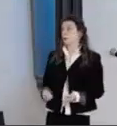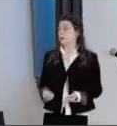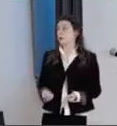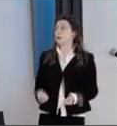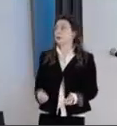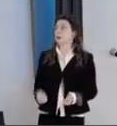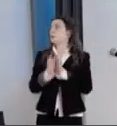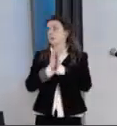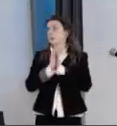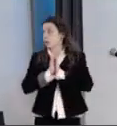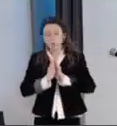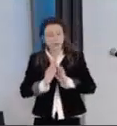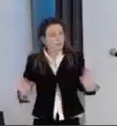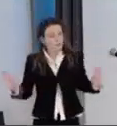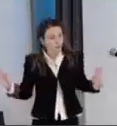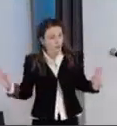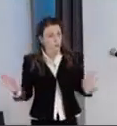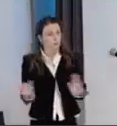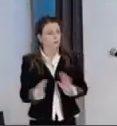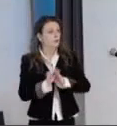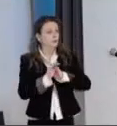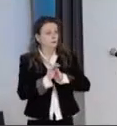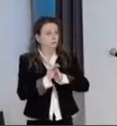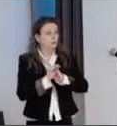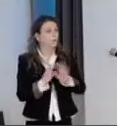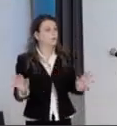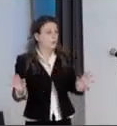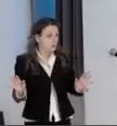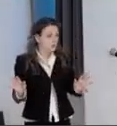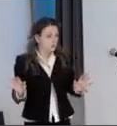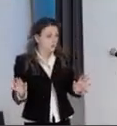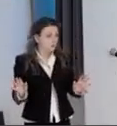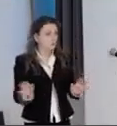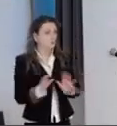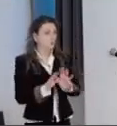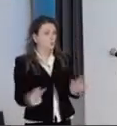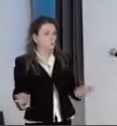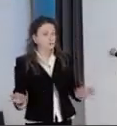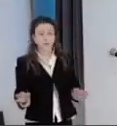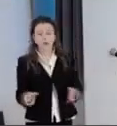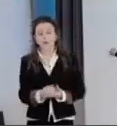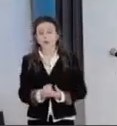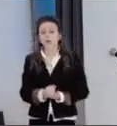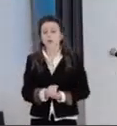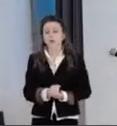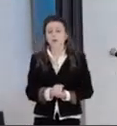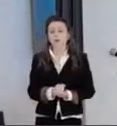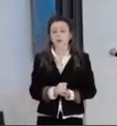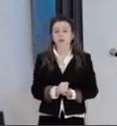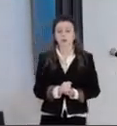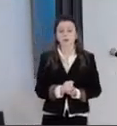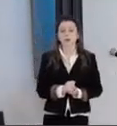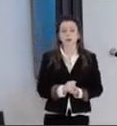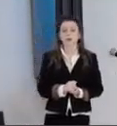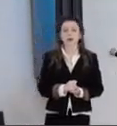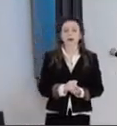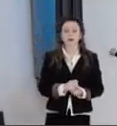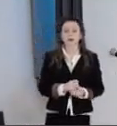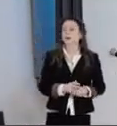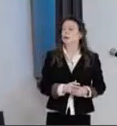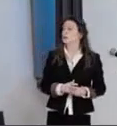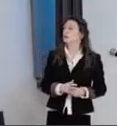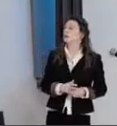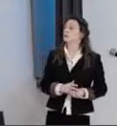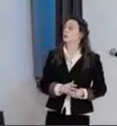to enjoy their beauty, we only need to focus on their appearances, the formal properties, without being concerned with the deeper